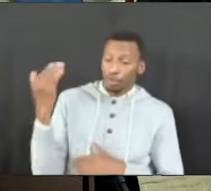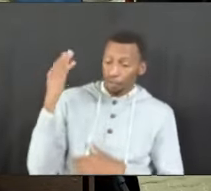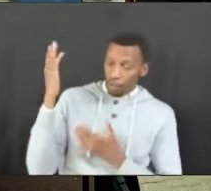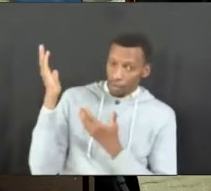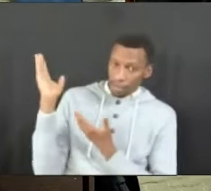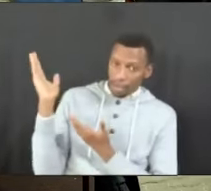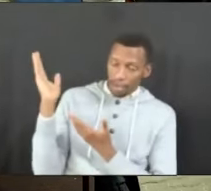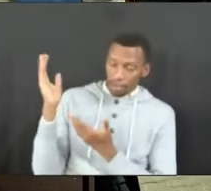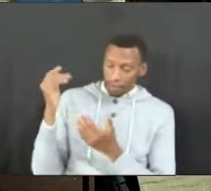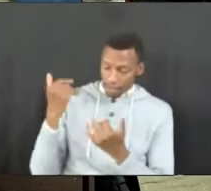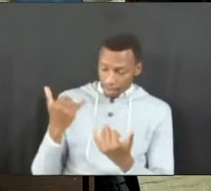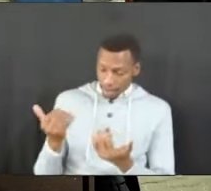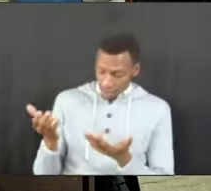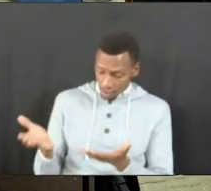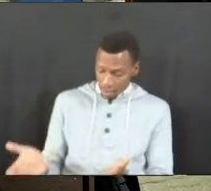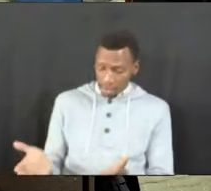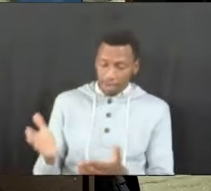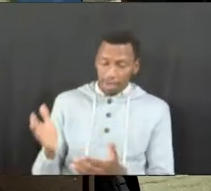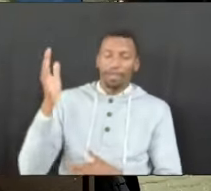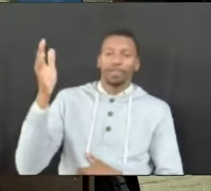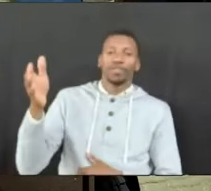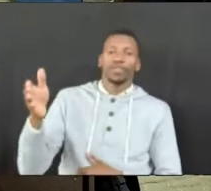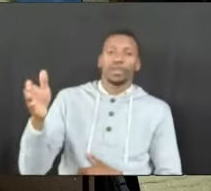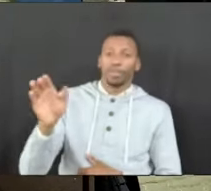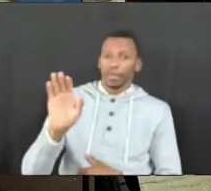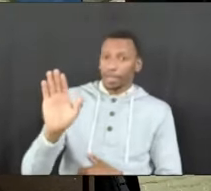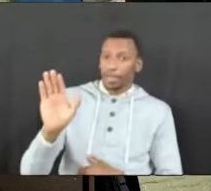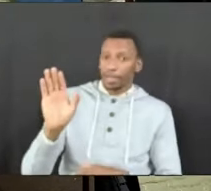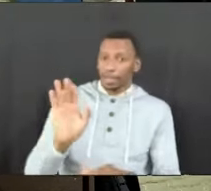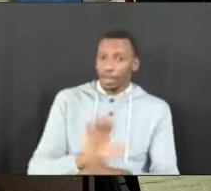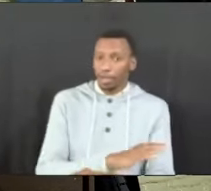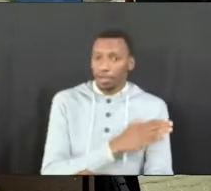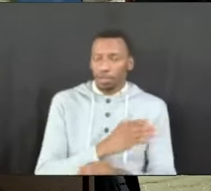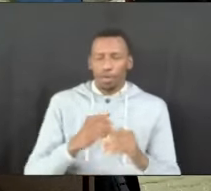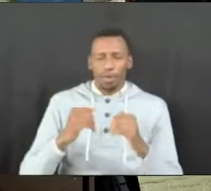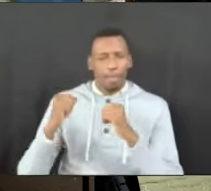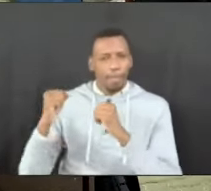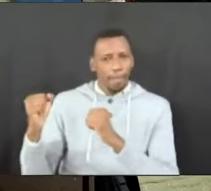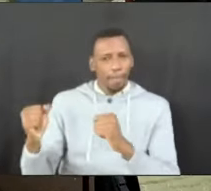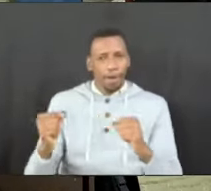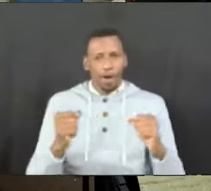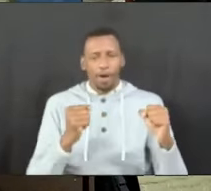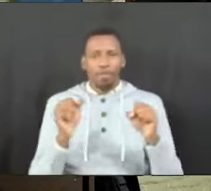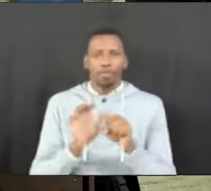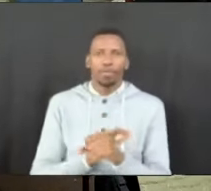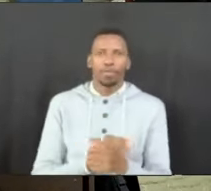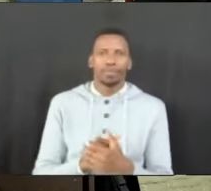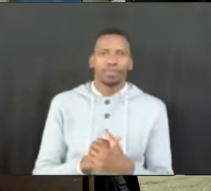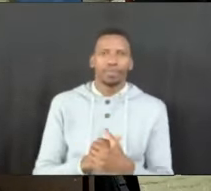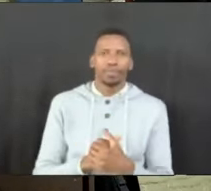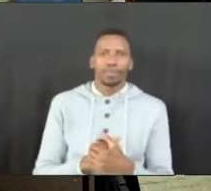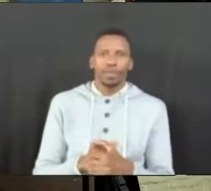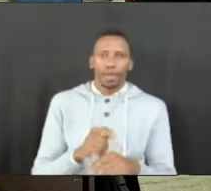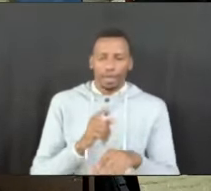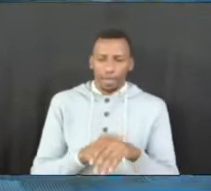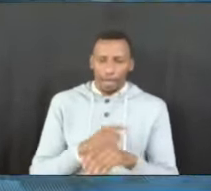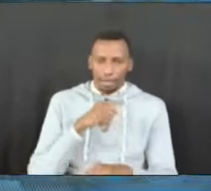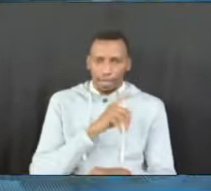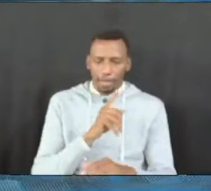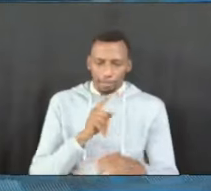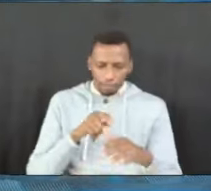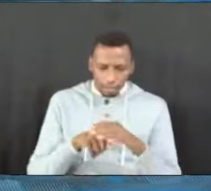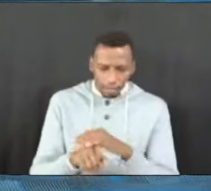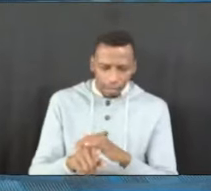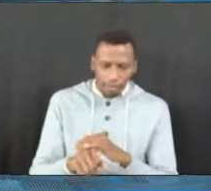come. That song was so powerful. Lately, when I attend Adventist